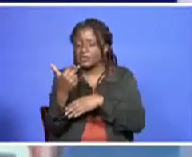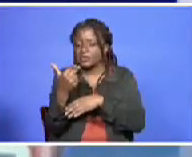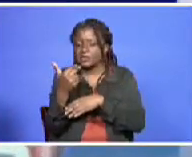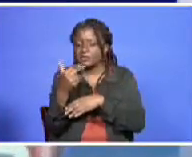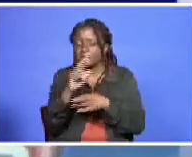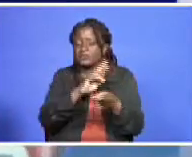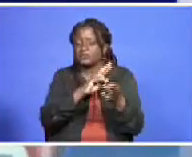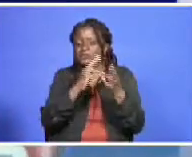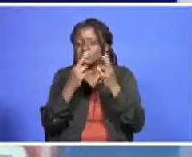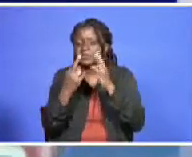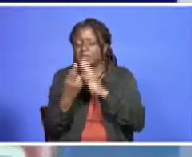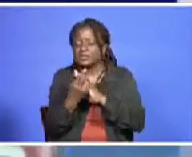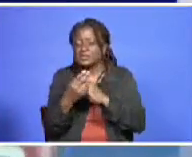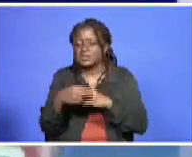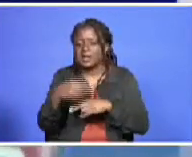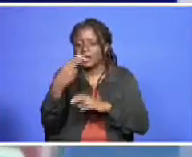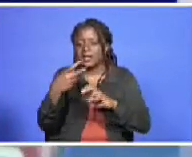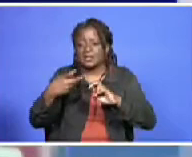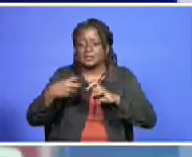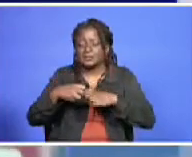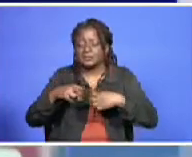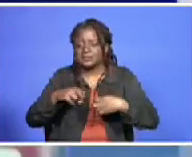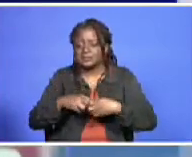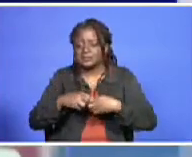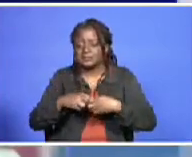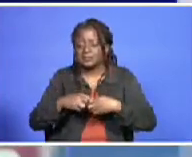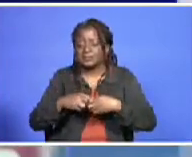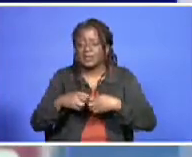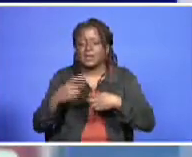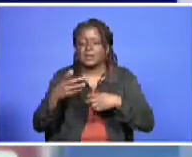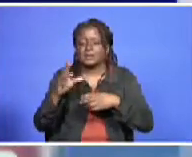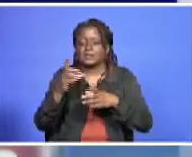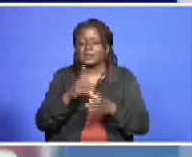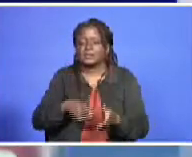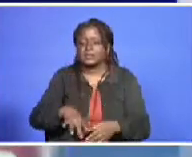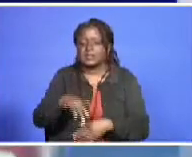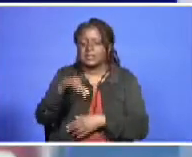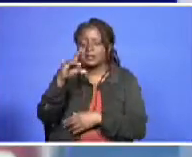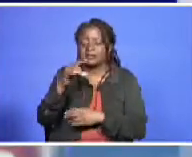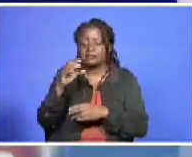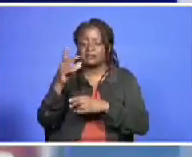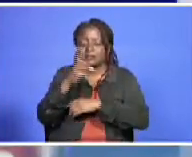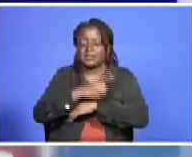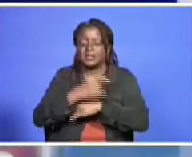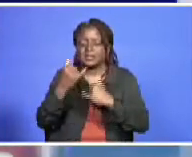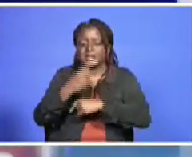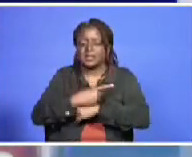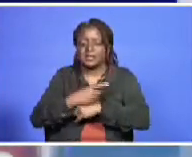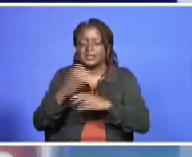highly controversial Discovery Day. Today, Bahamians use the day to celebrate the achievements